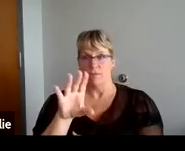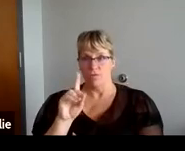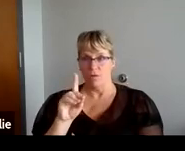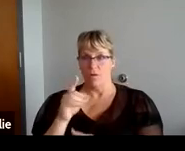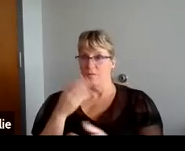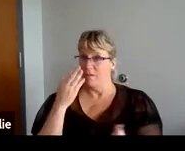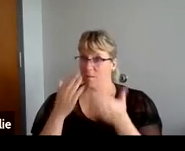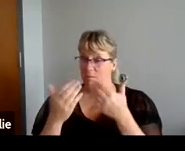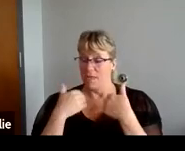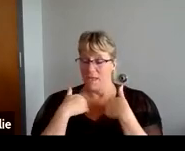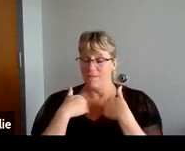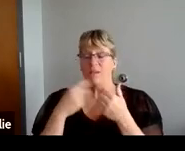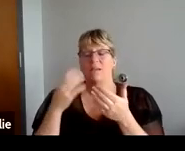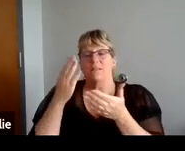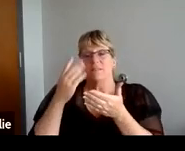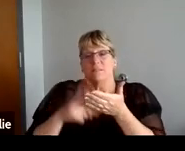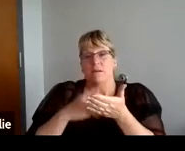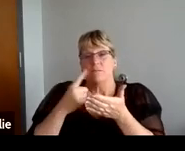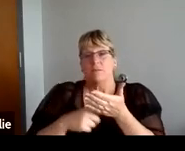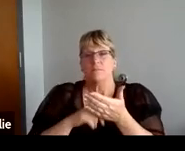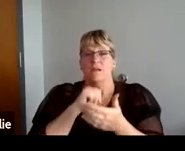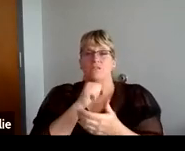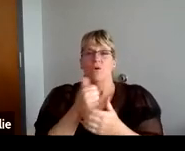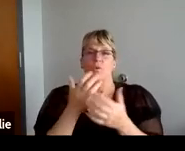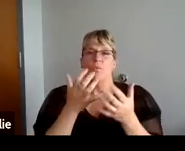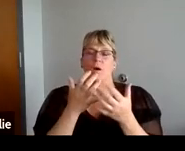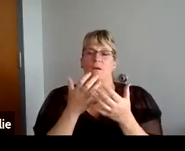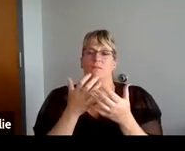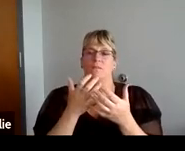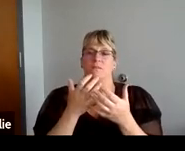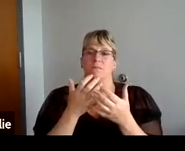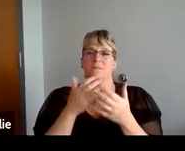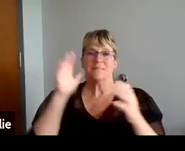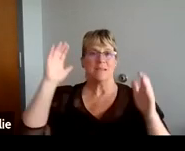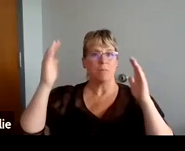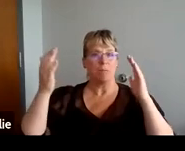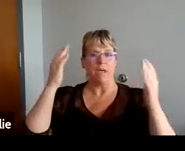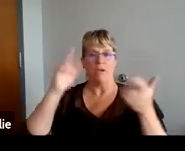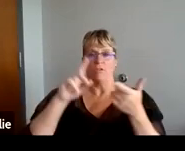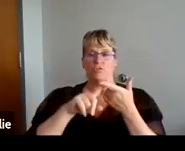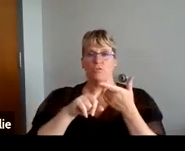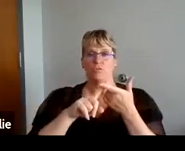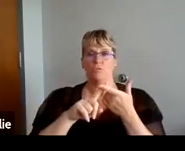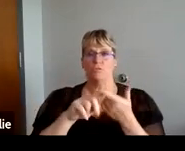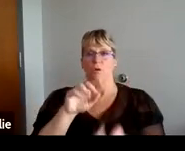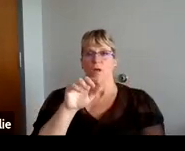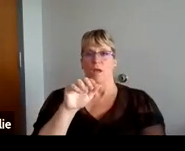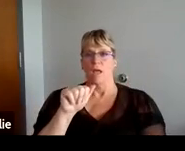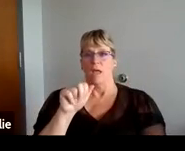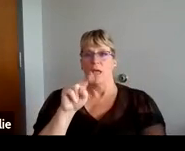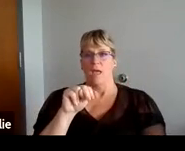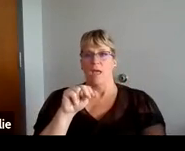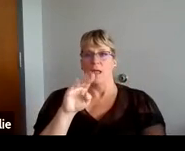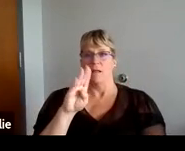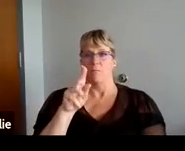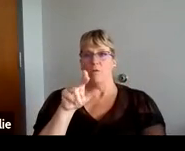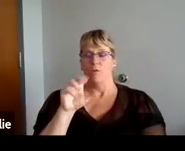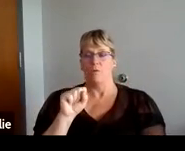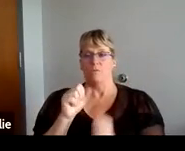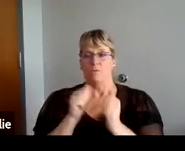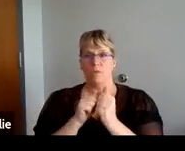So in some ways, I don't want to necessarily compare it to antabuse, as antabuse is to